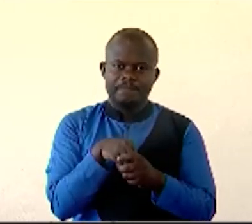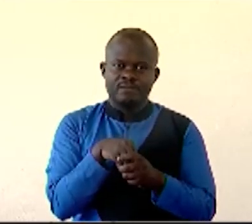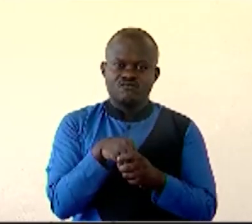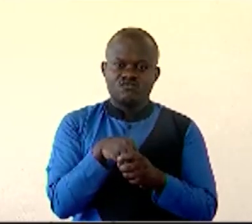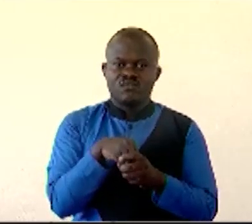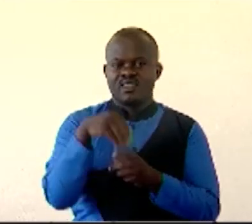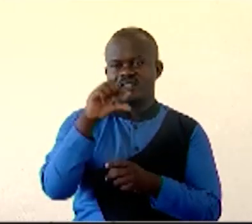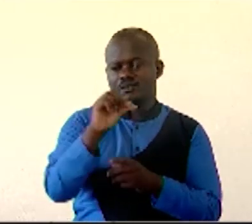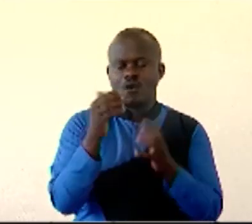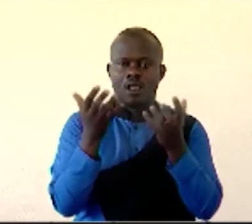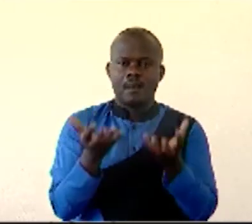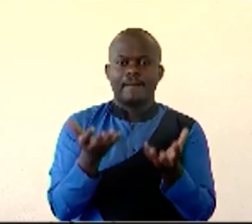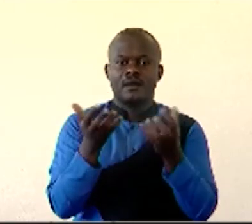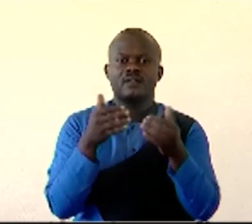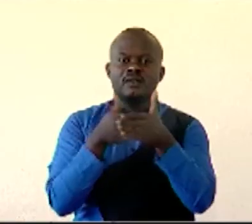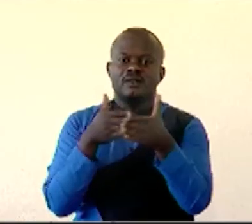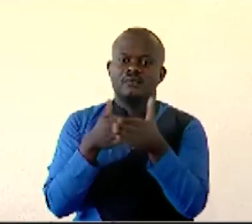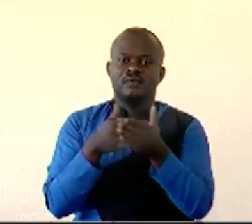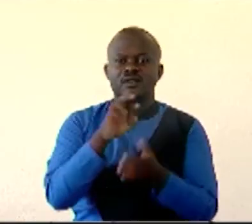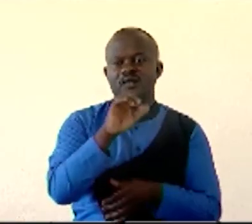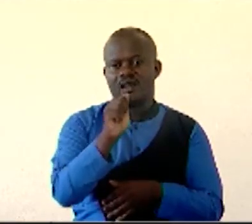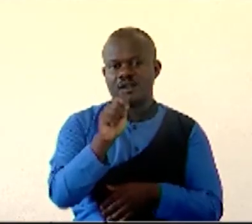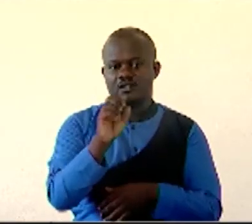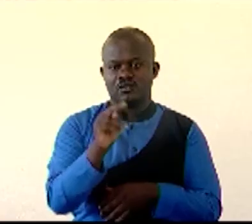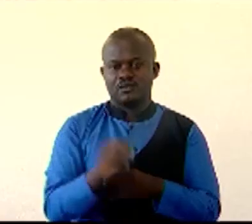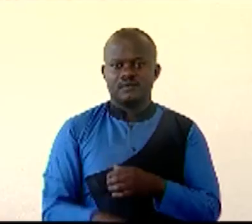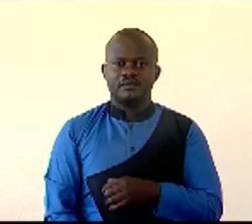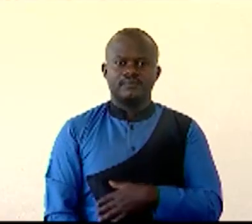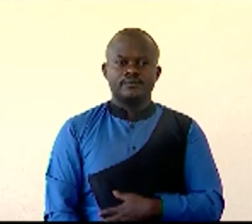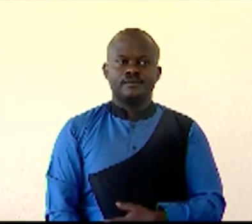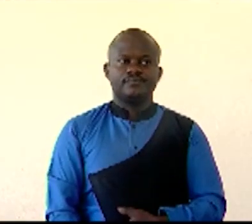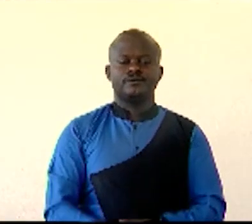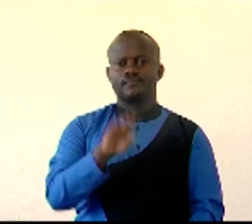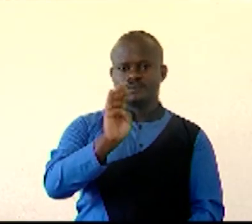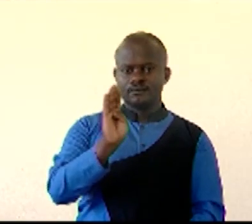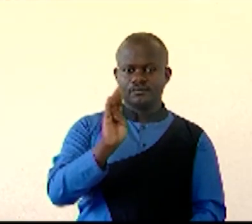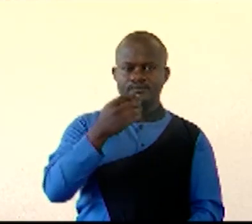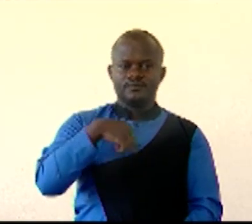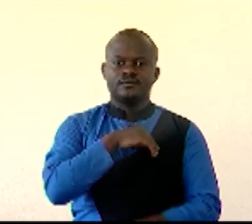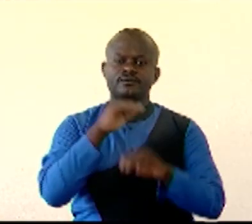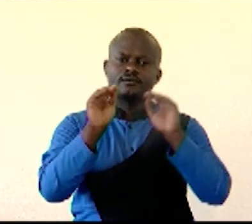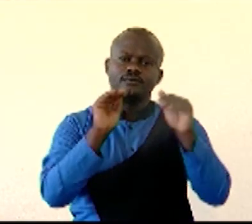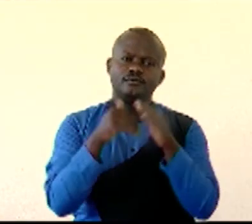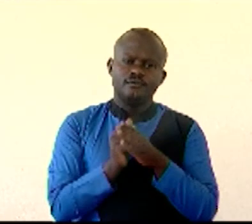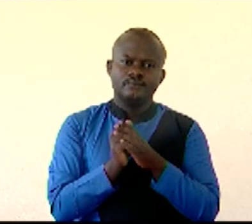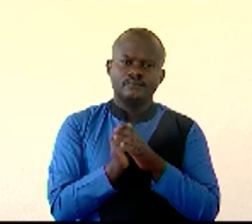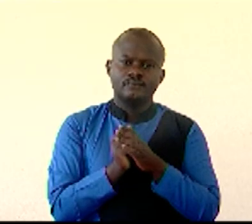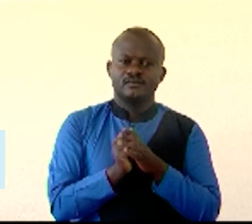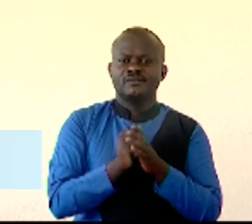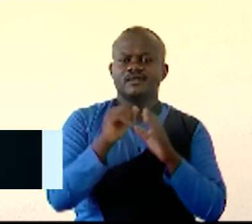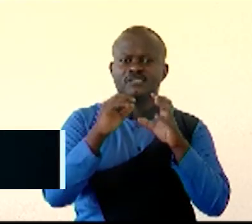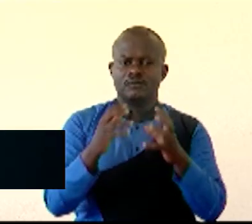a small amount, the limiting reagent. B, we are asked to determine the